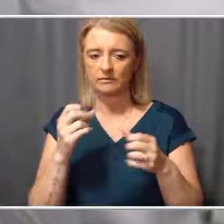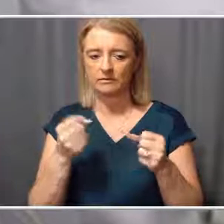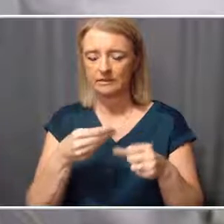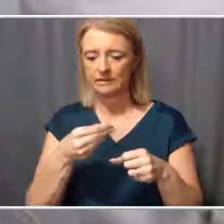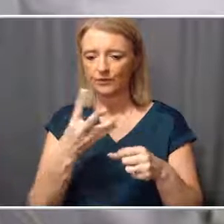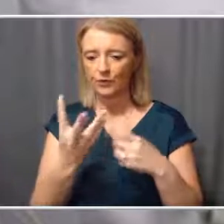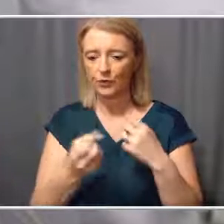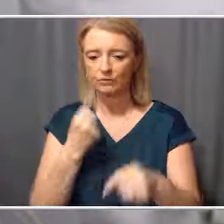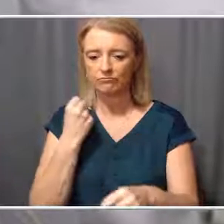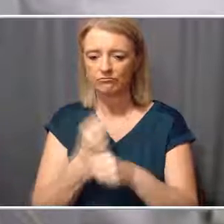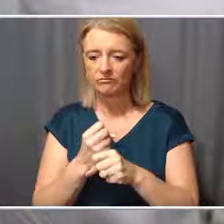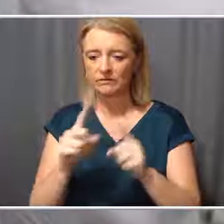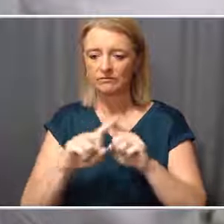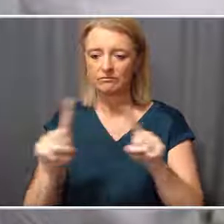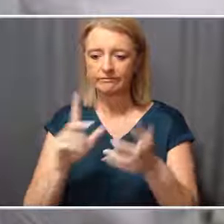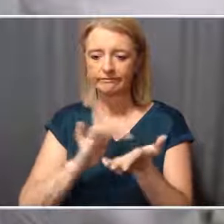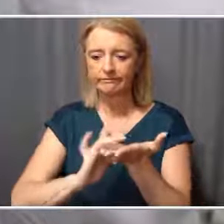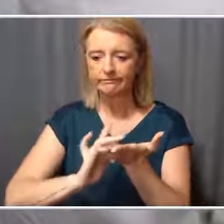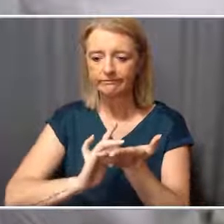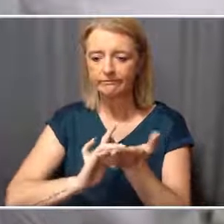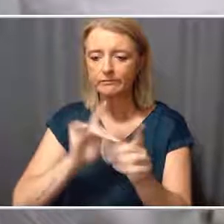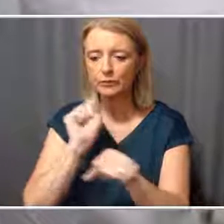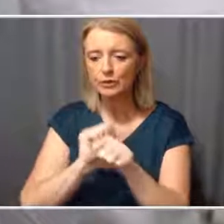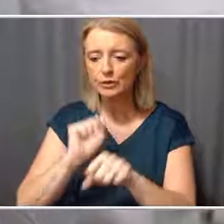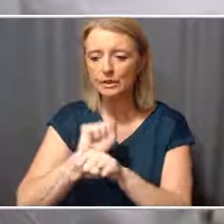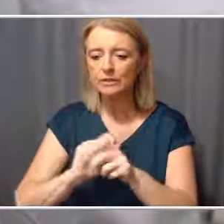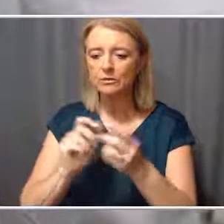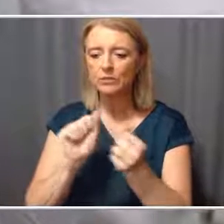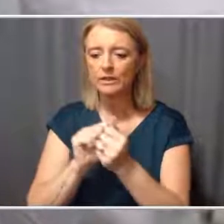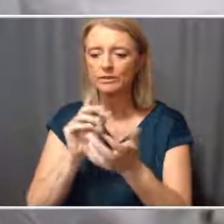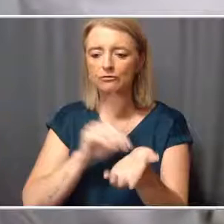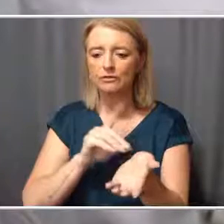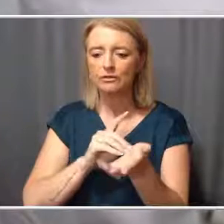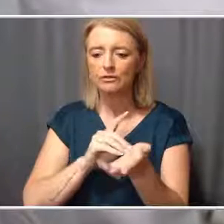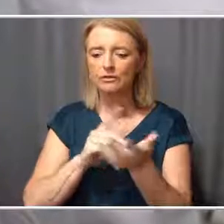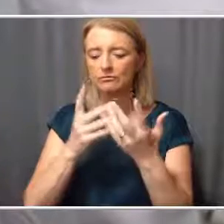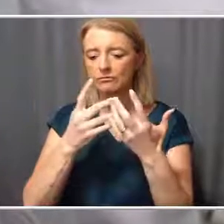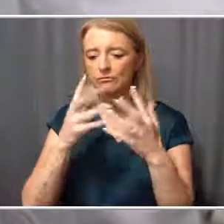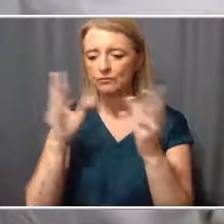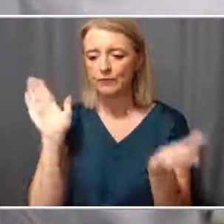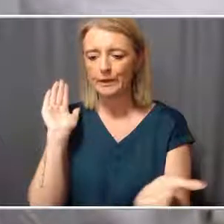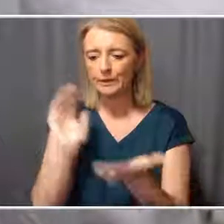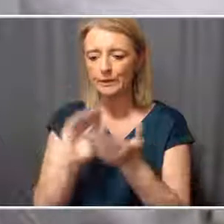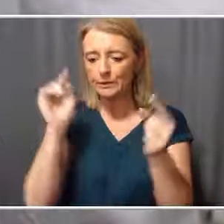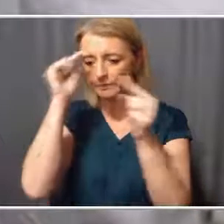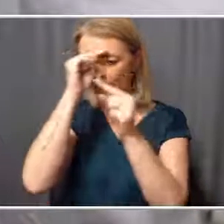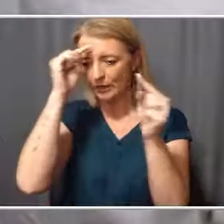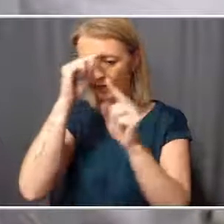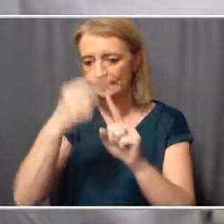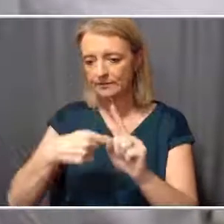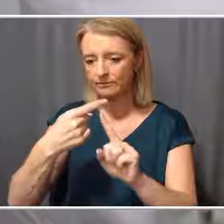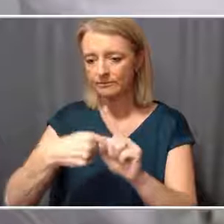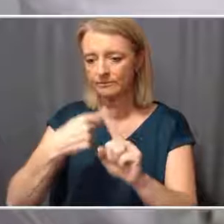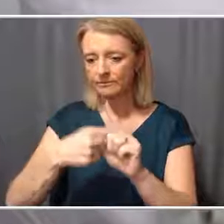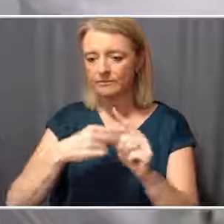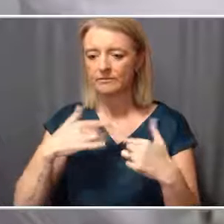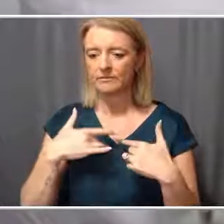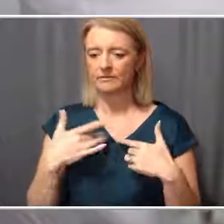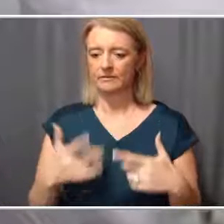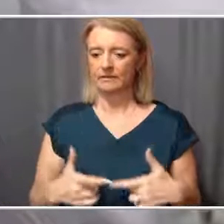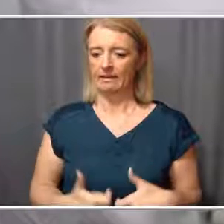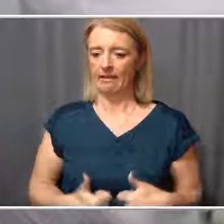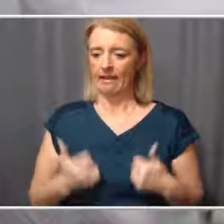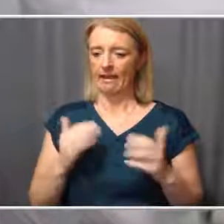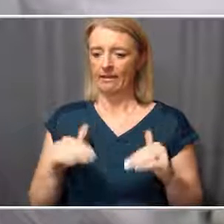describes it. So for her, what we'll do is we will make an incision kind of in her upper eyelid, very much